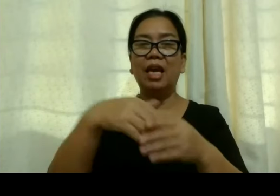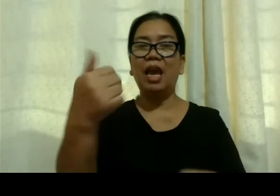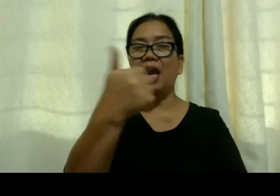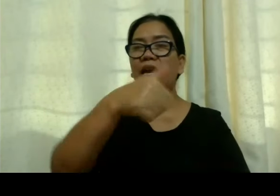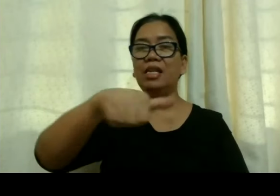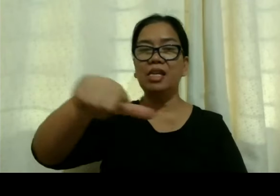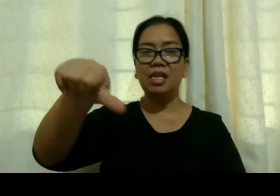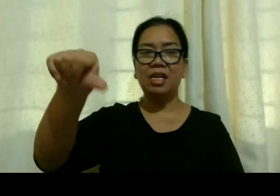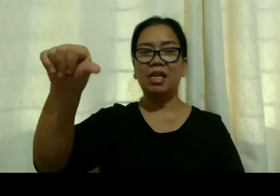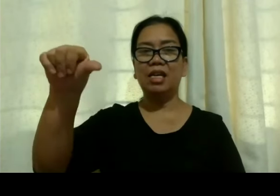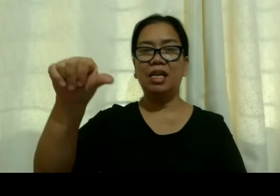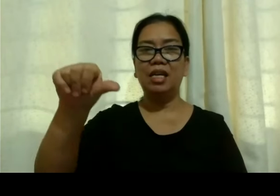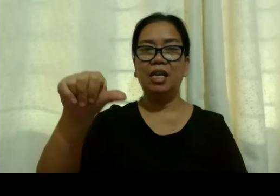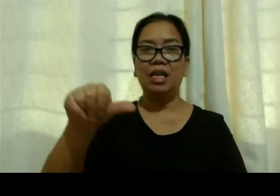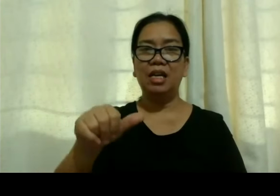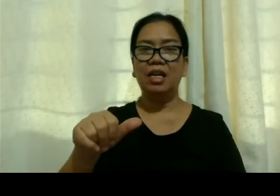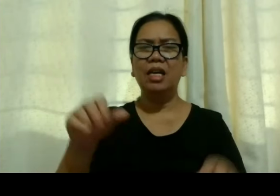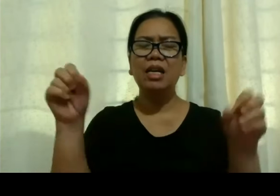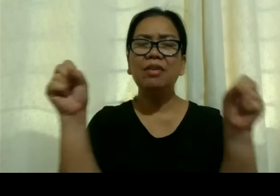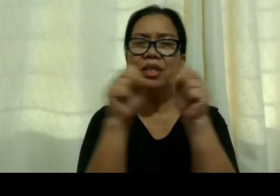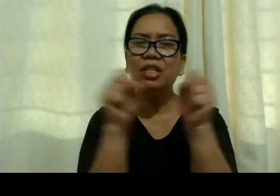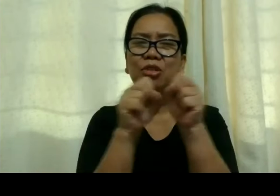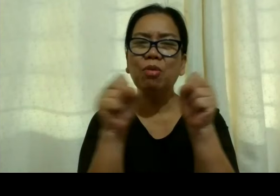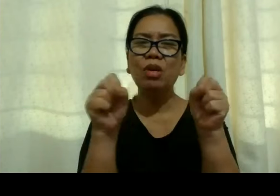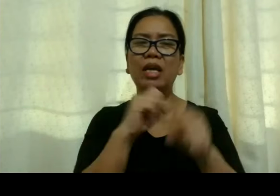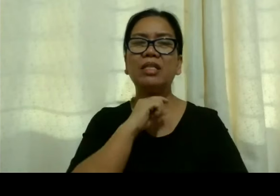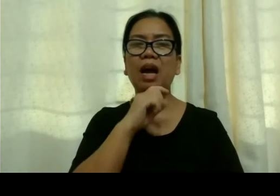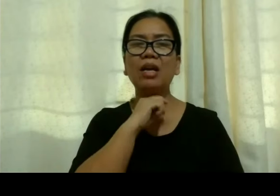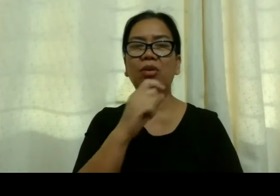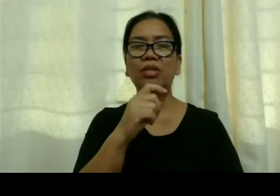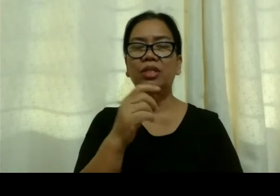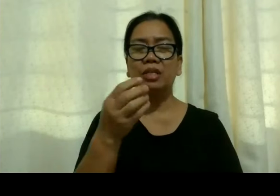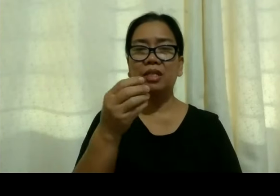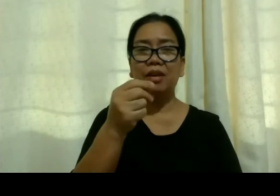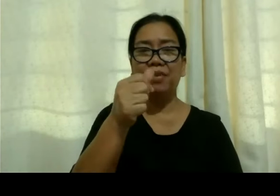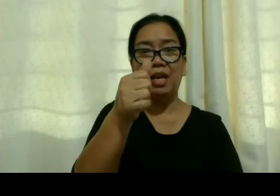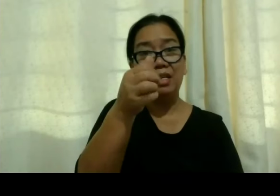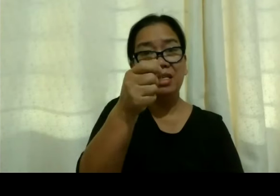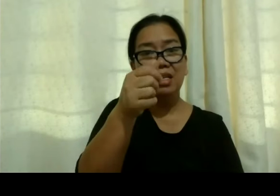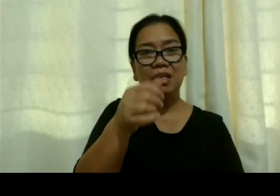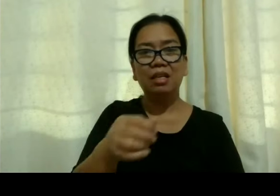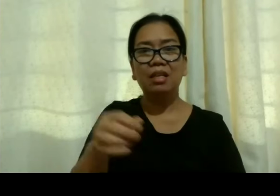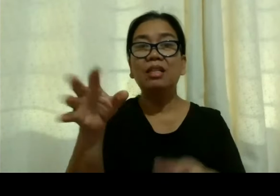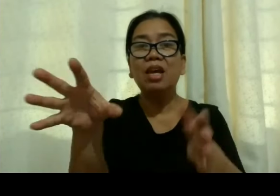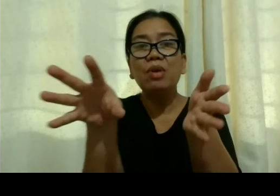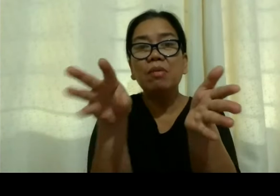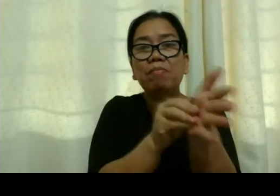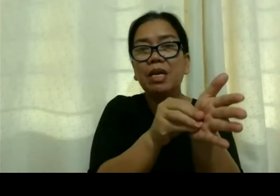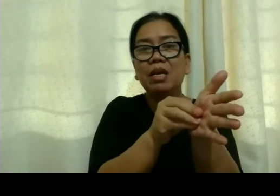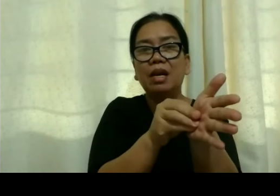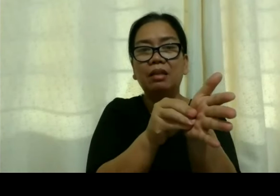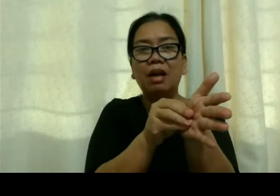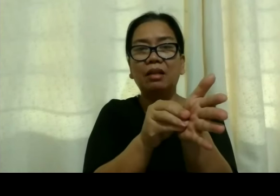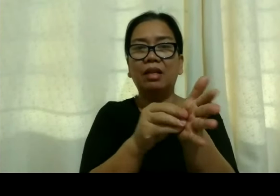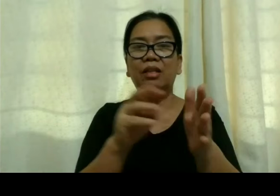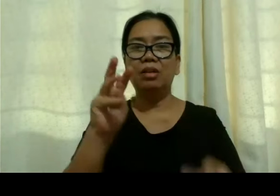in any, even the smallest iron shavings, they will